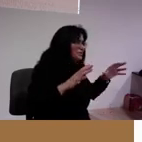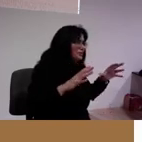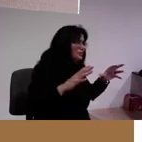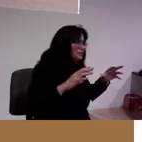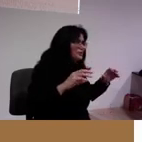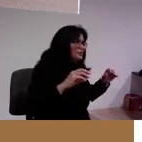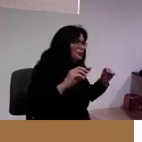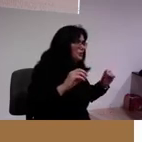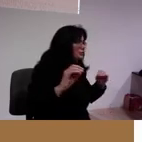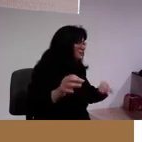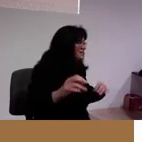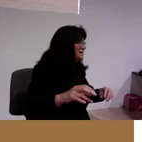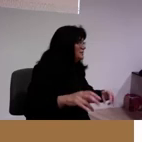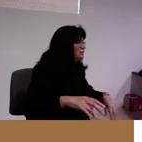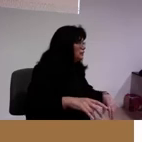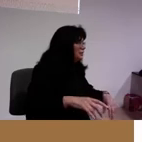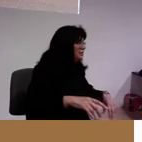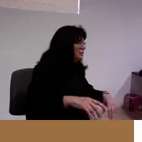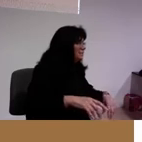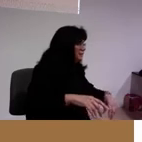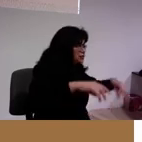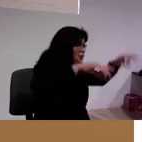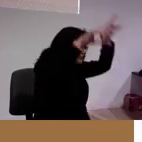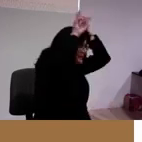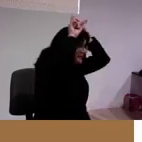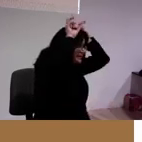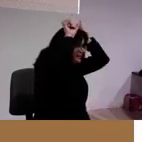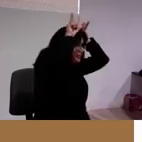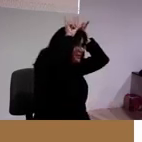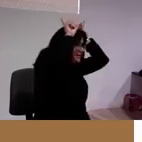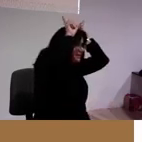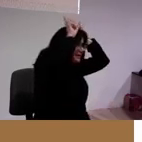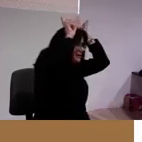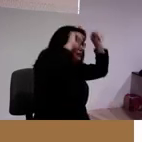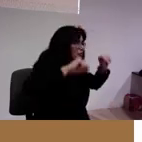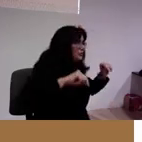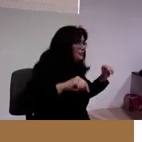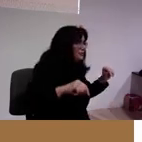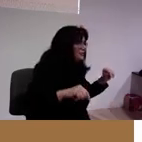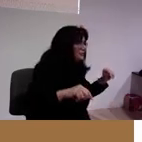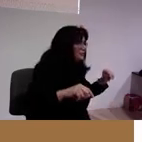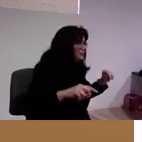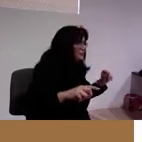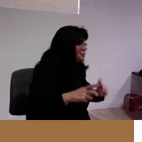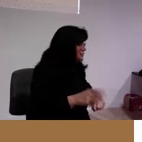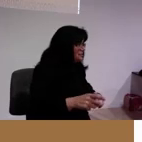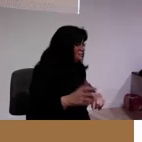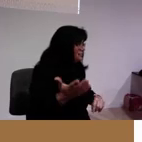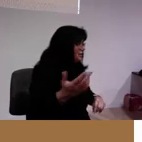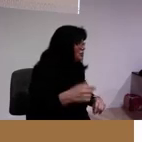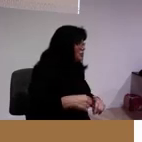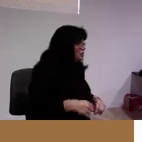Just because we're not seeing it differently, he's not there being the kangaroo. He